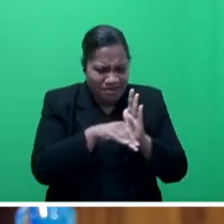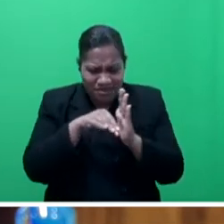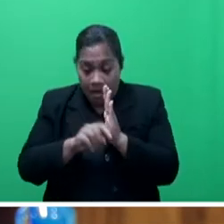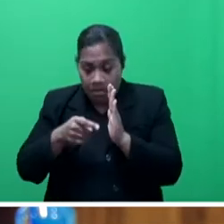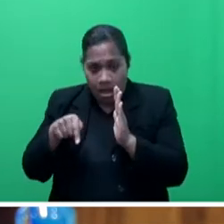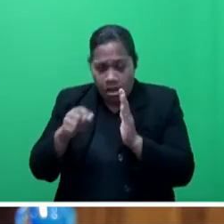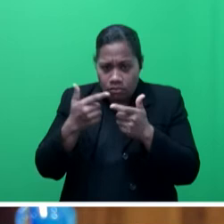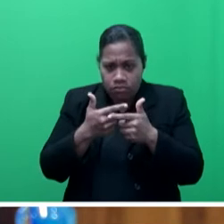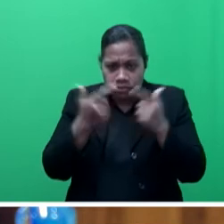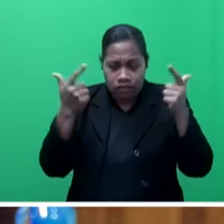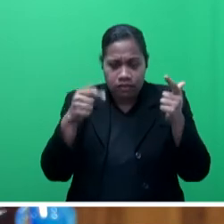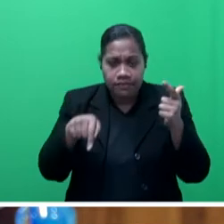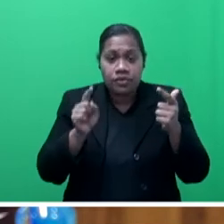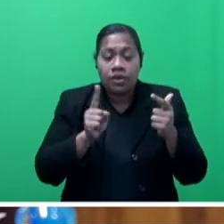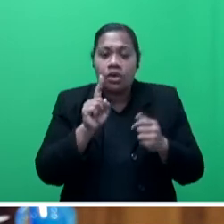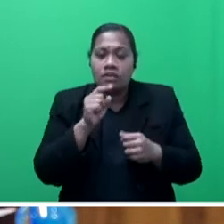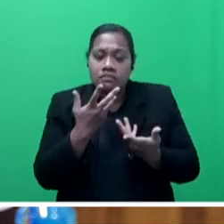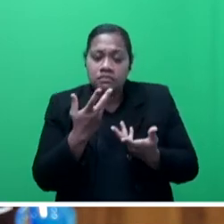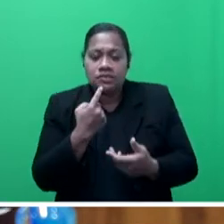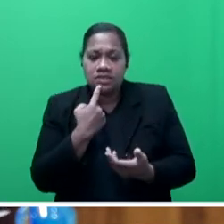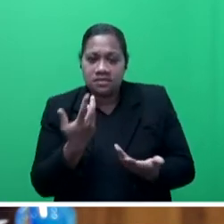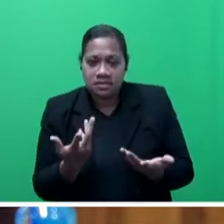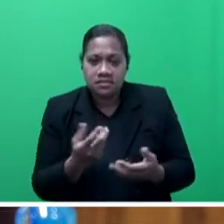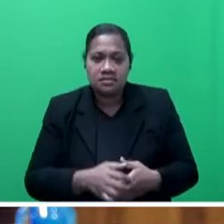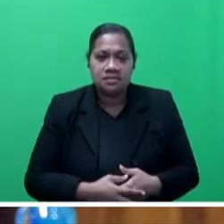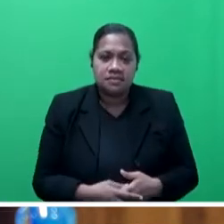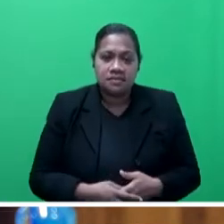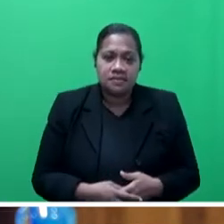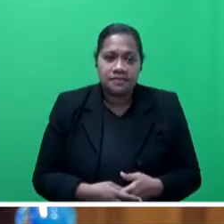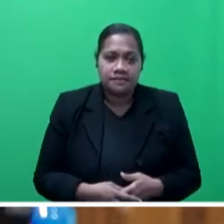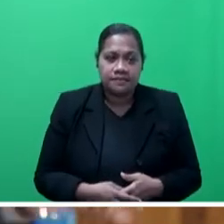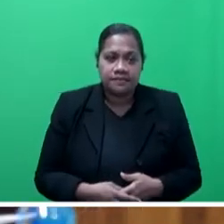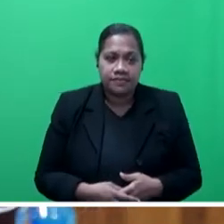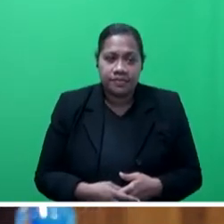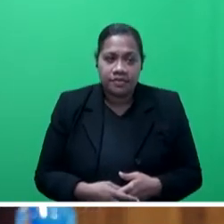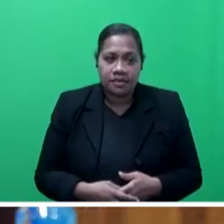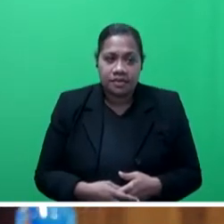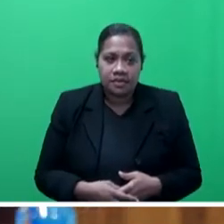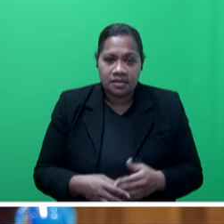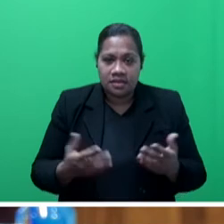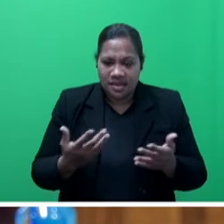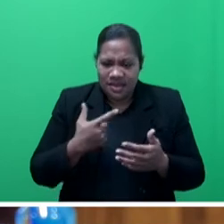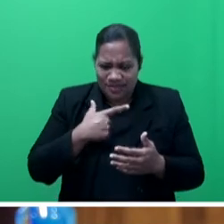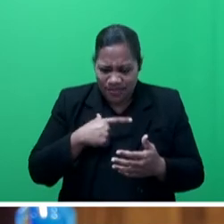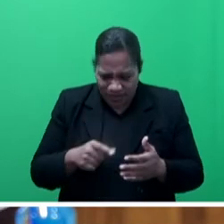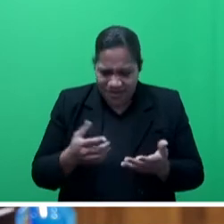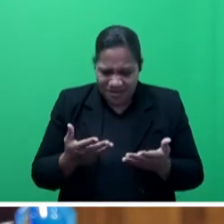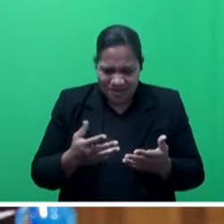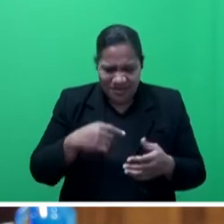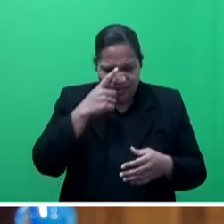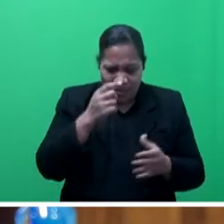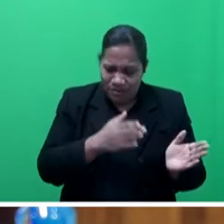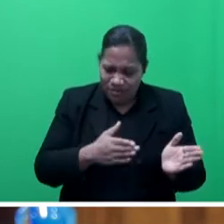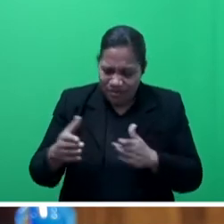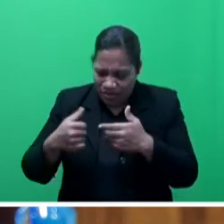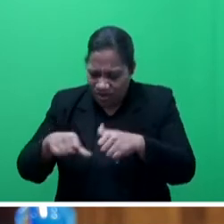course, one would say that, you know, it is a temporary phenomenon because these people move back to agriculture and they'll come back. But